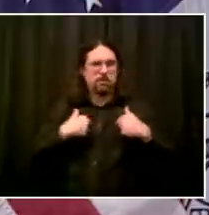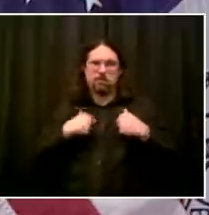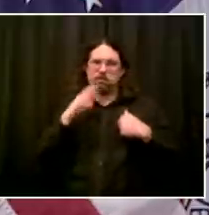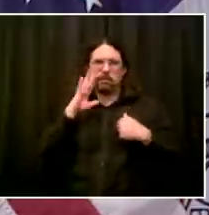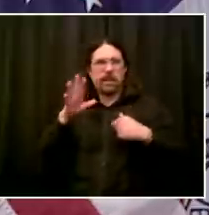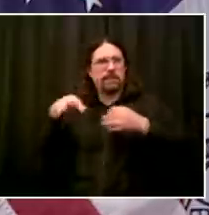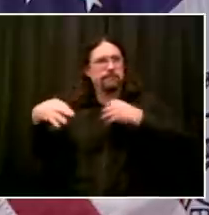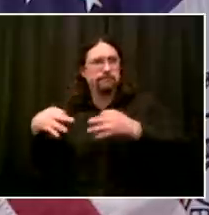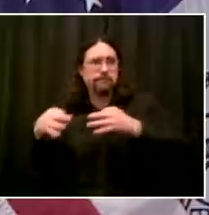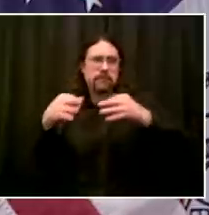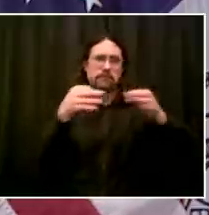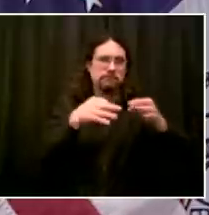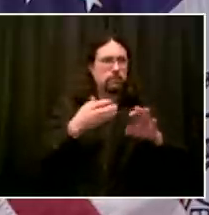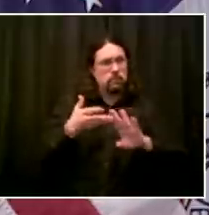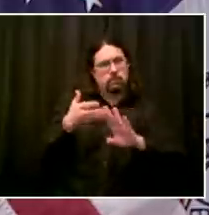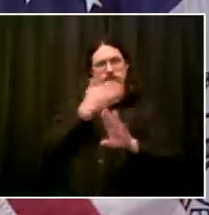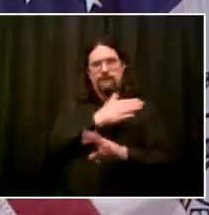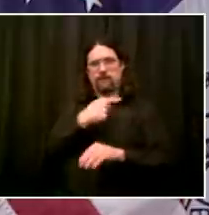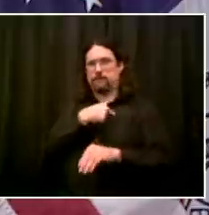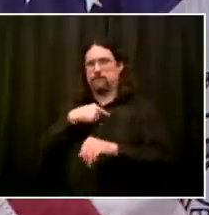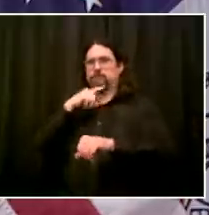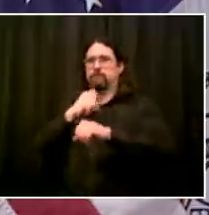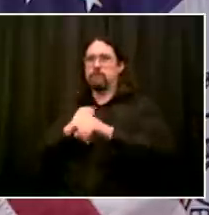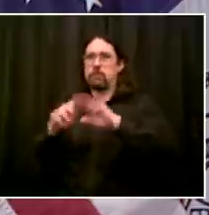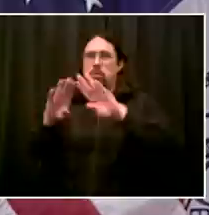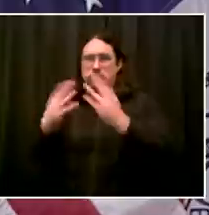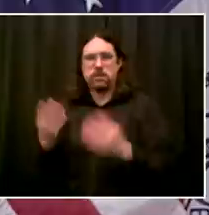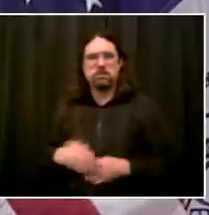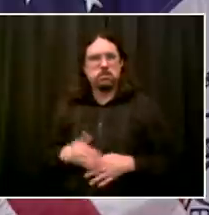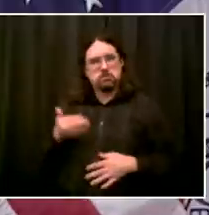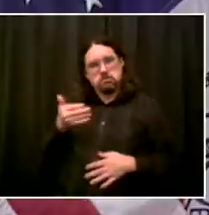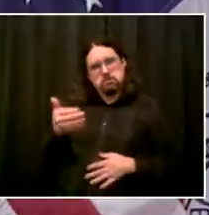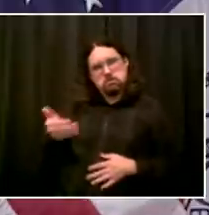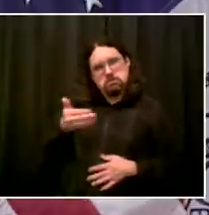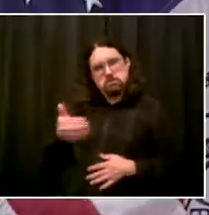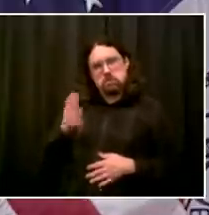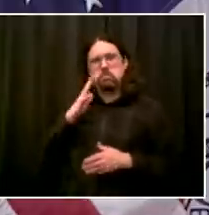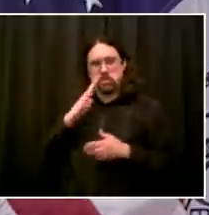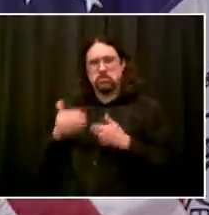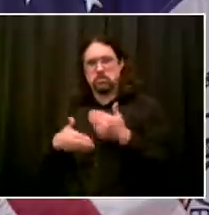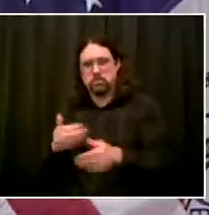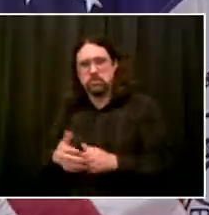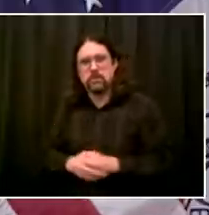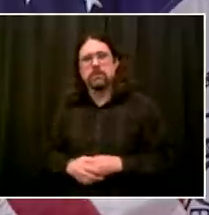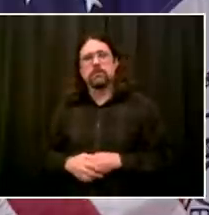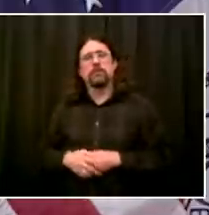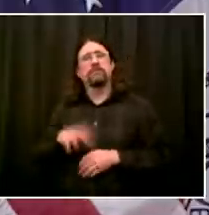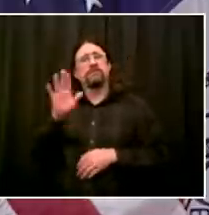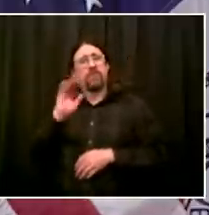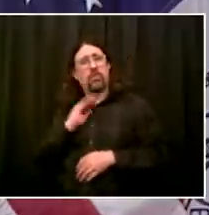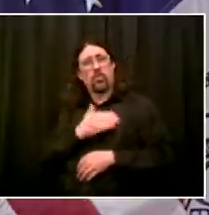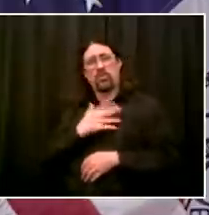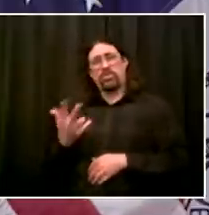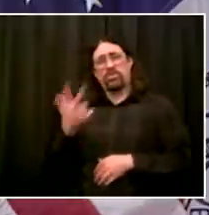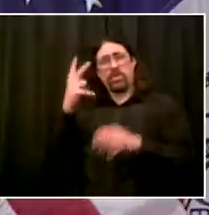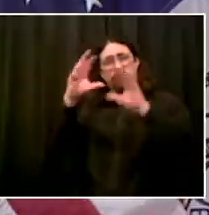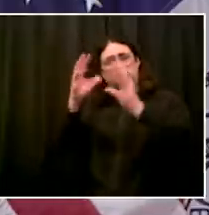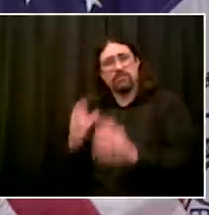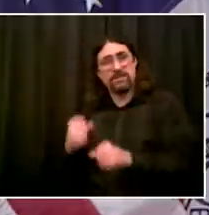of them and confident on the third one, the ICUs. And if we stay below them, that is a sustainable